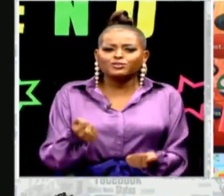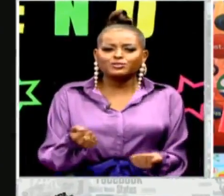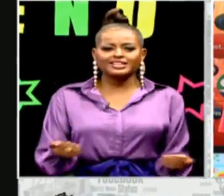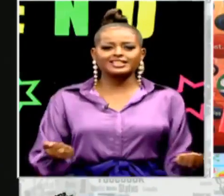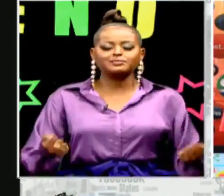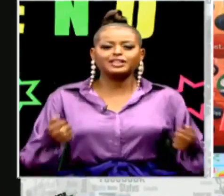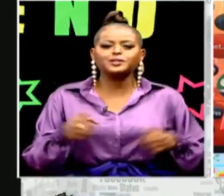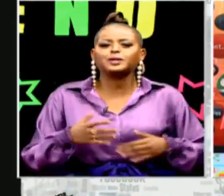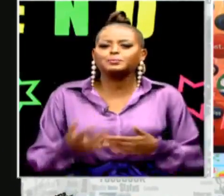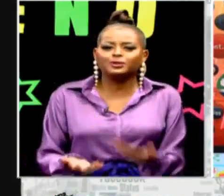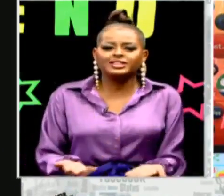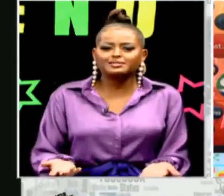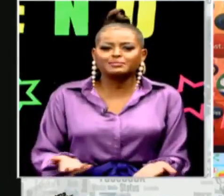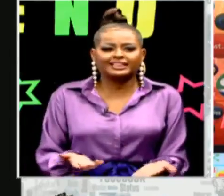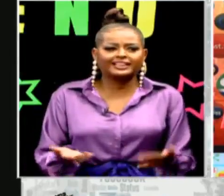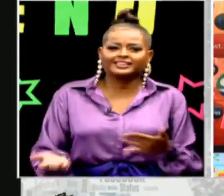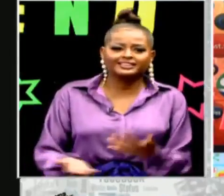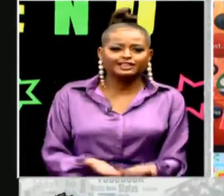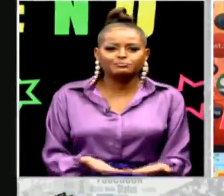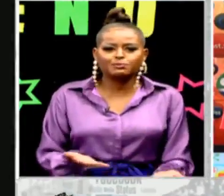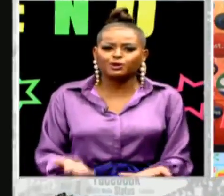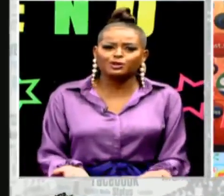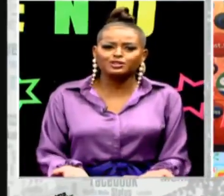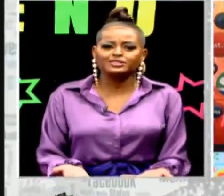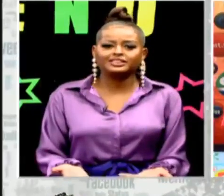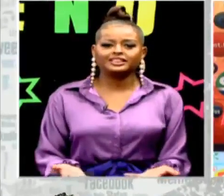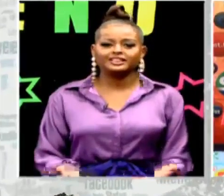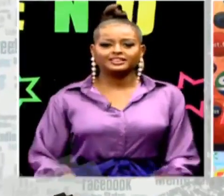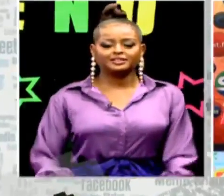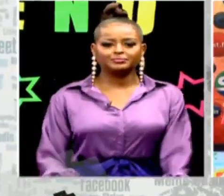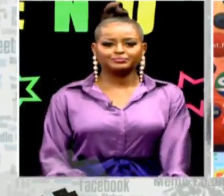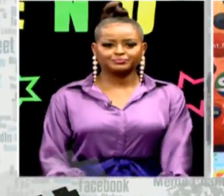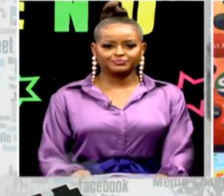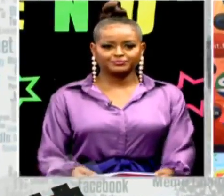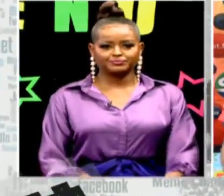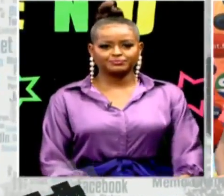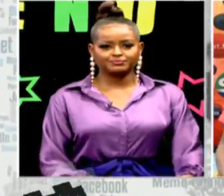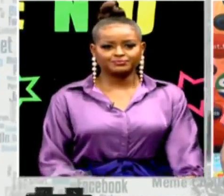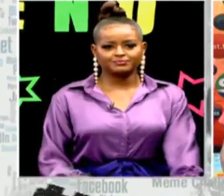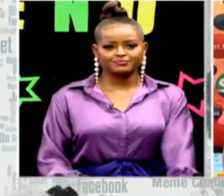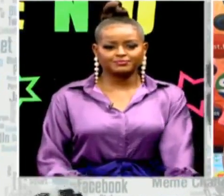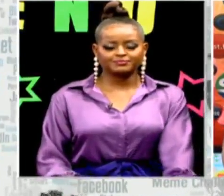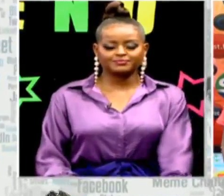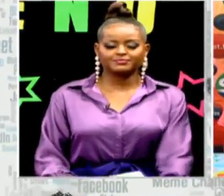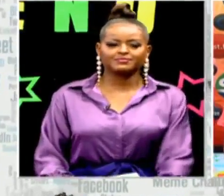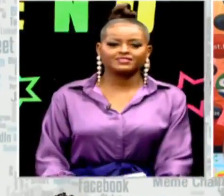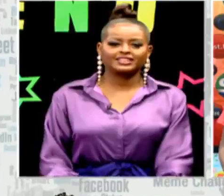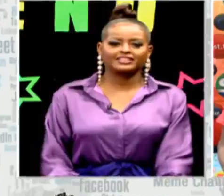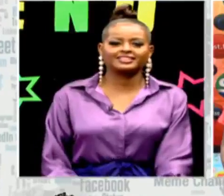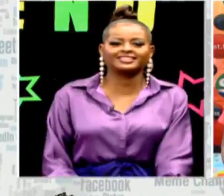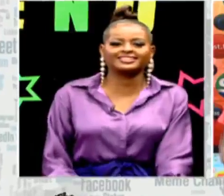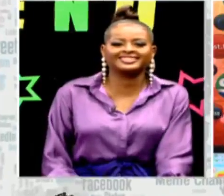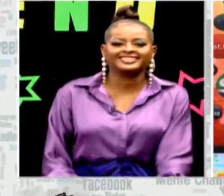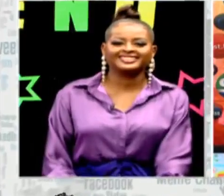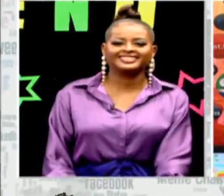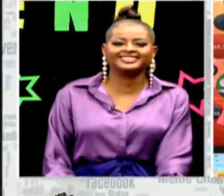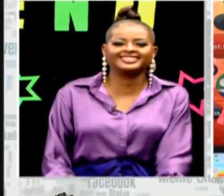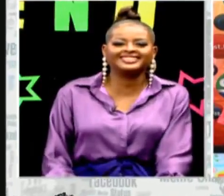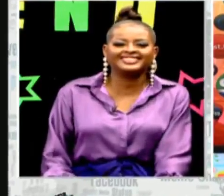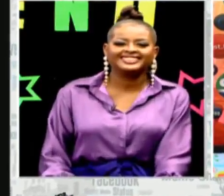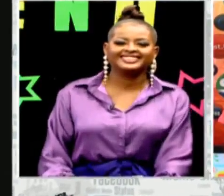strong, what? I mean, I know we're boys, but like. You know, it's the same. It's the same thing. Someone comes home in the evening and you want me to be excited for seeing